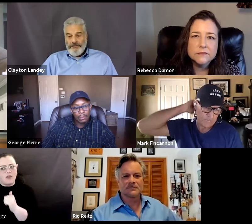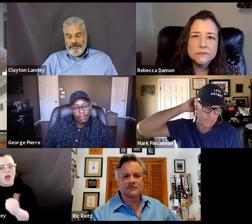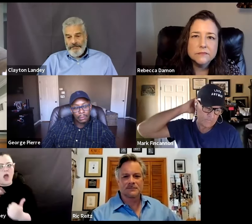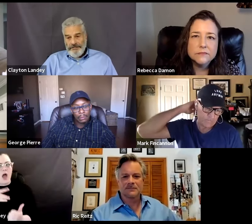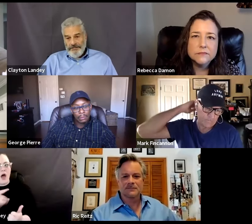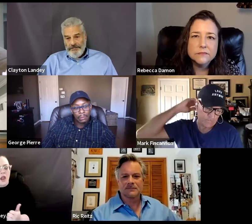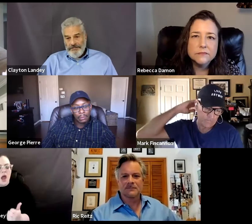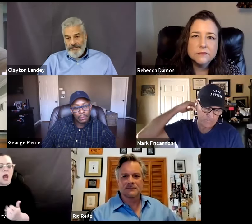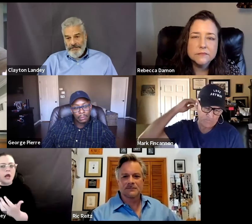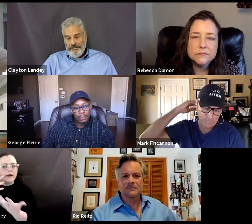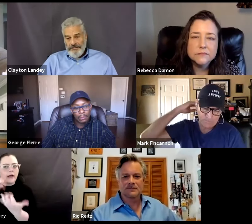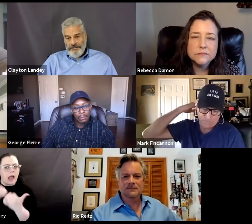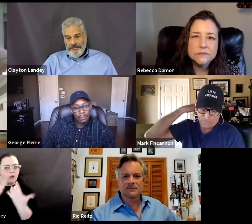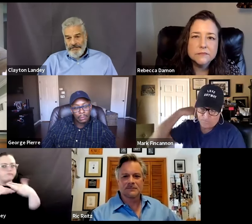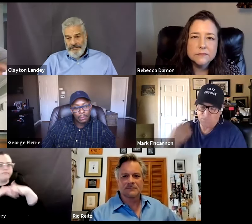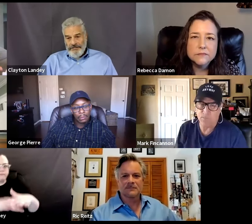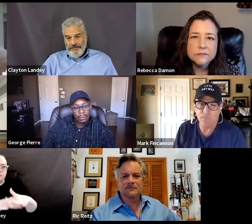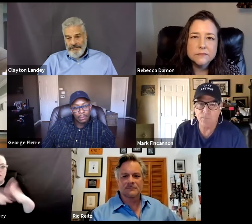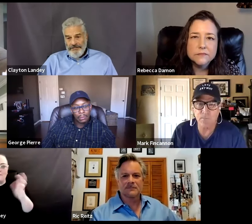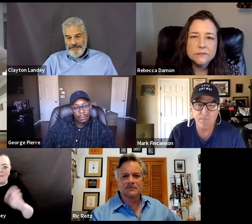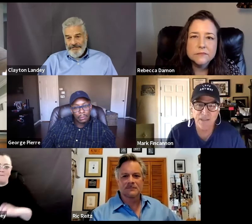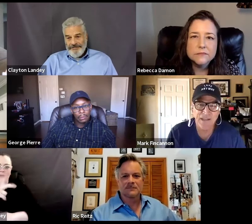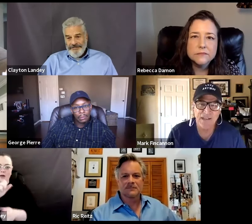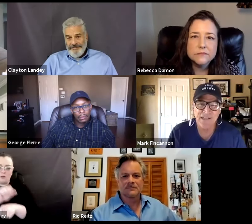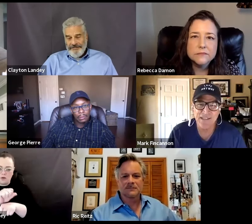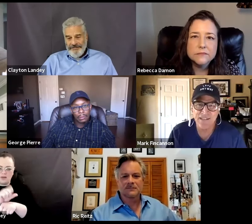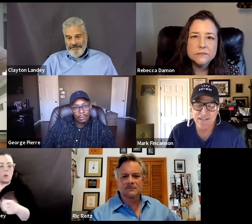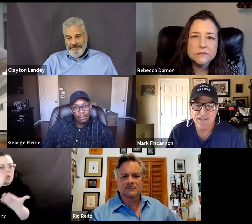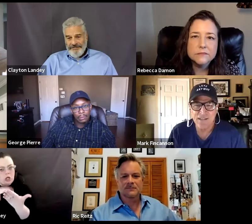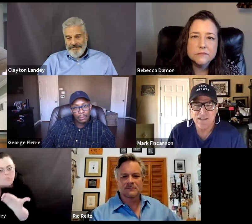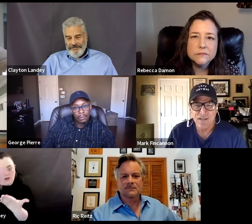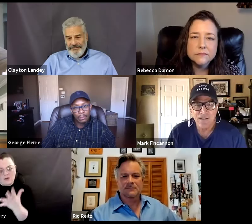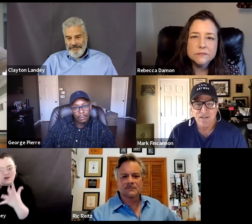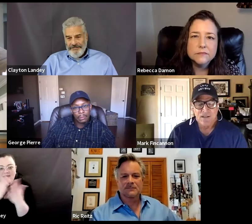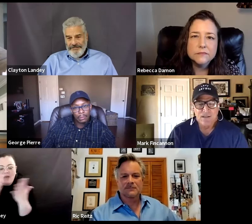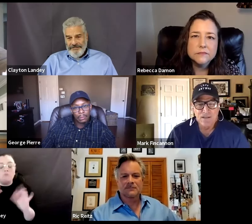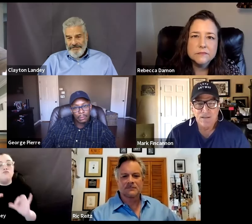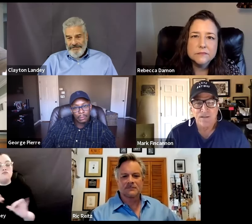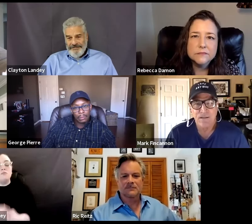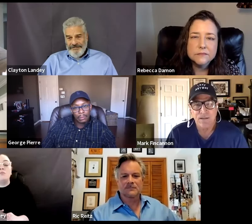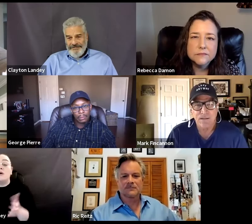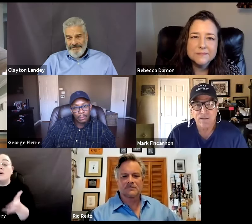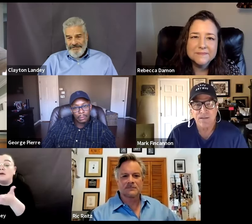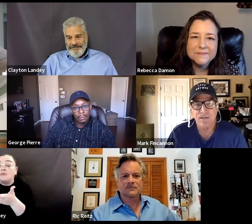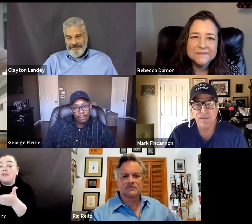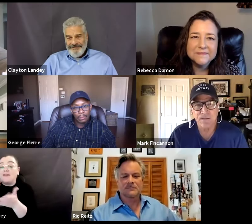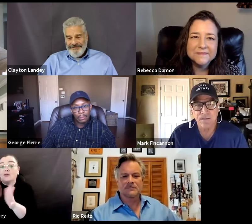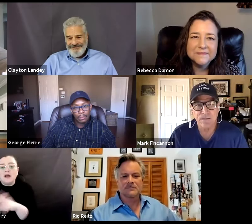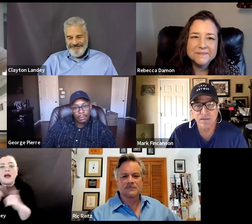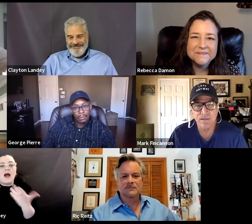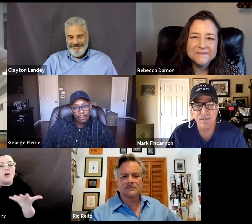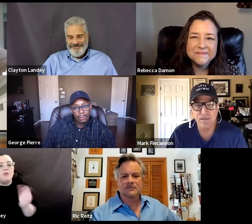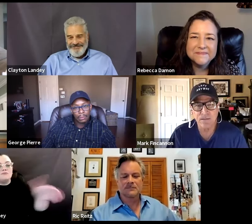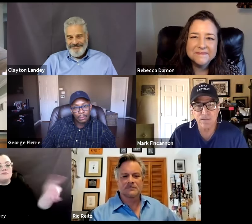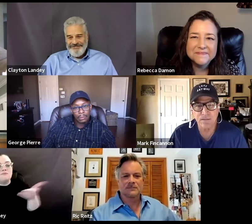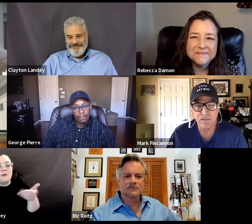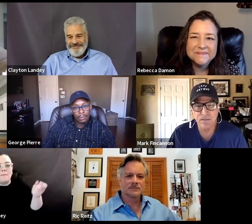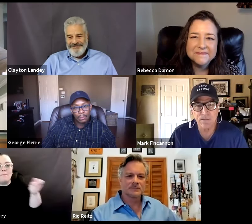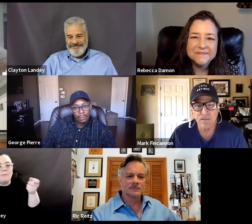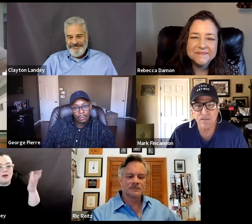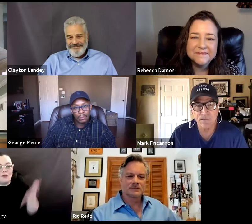today's discussion. I'm happy, though, before we get into that discussion, to present today's moderator, Atlanta Local